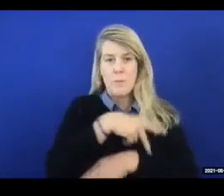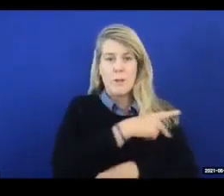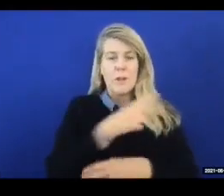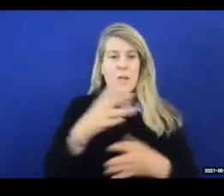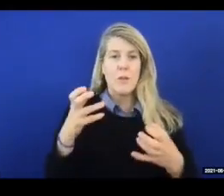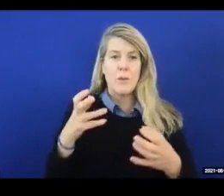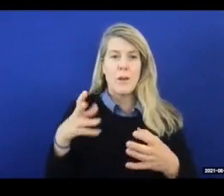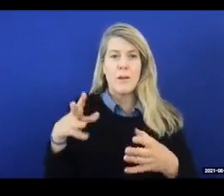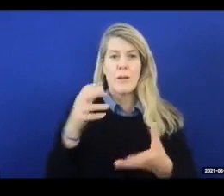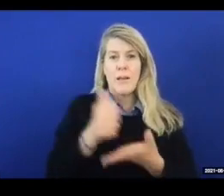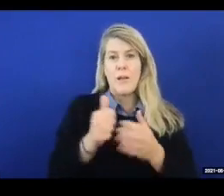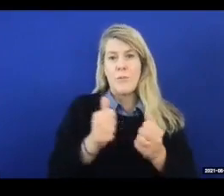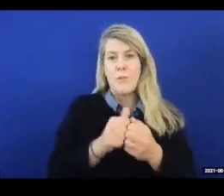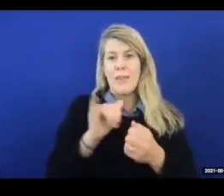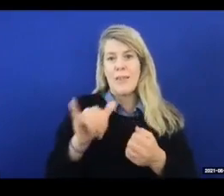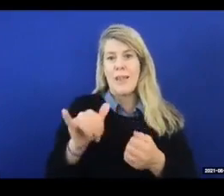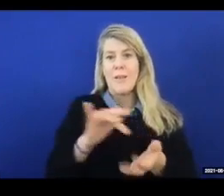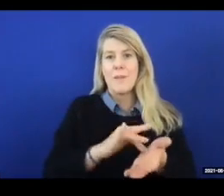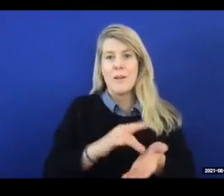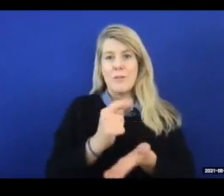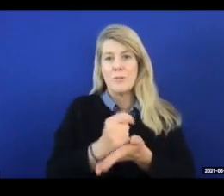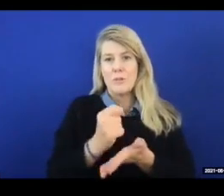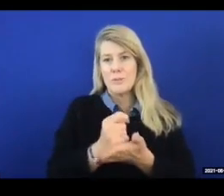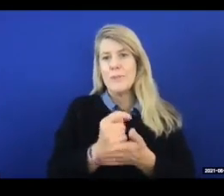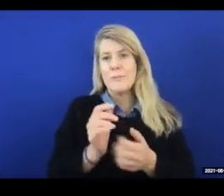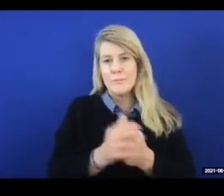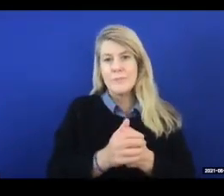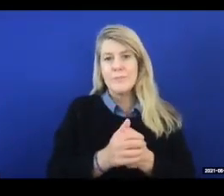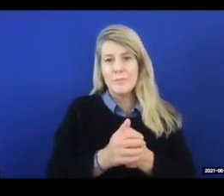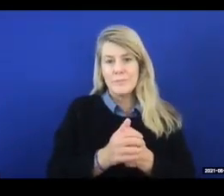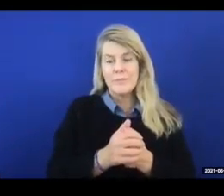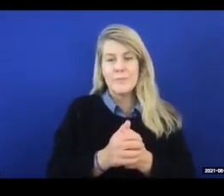in those medical treatments.